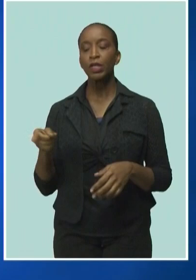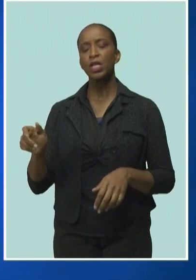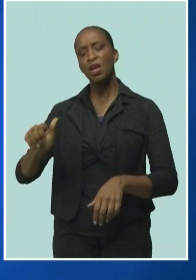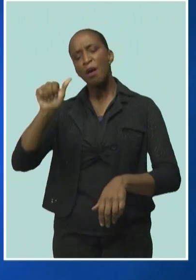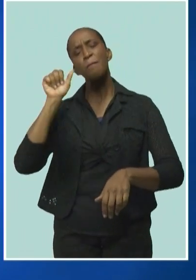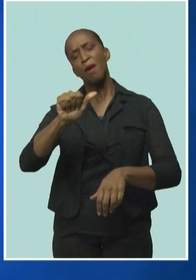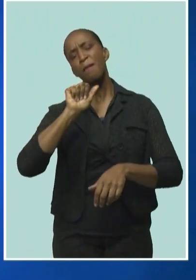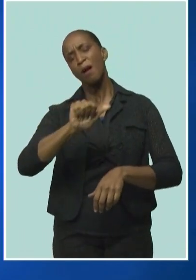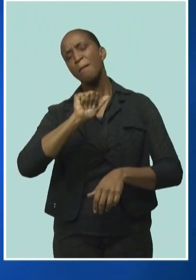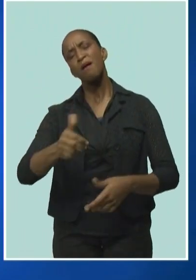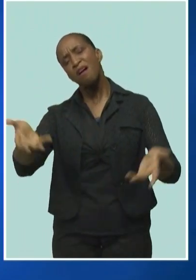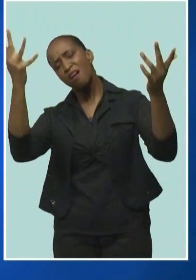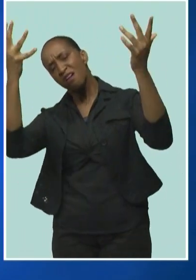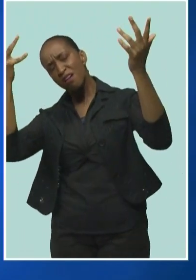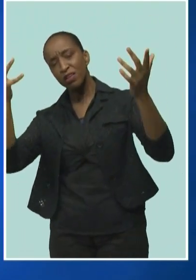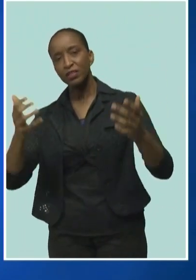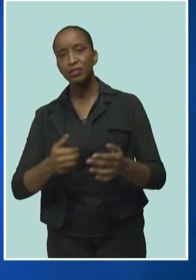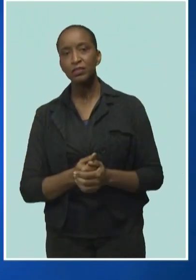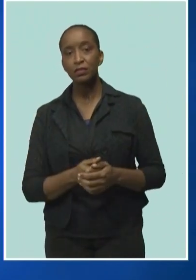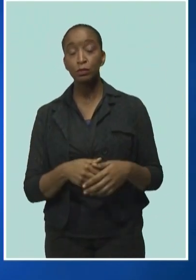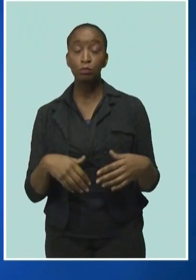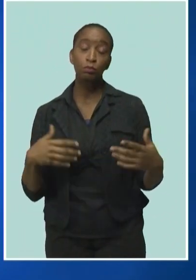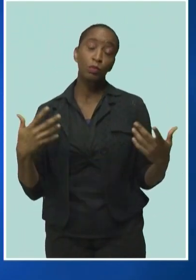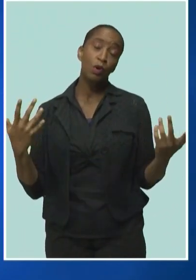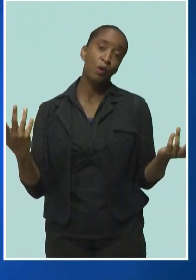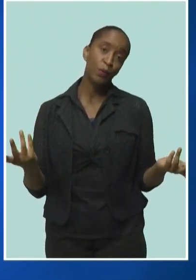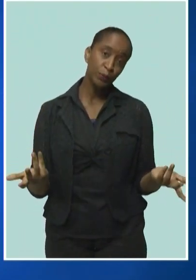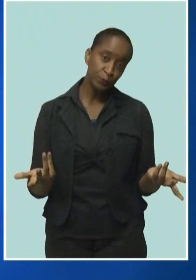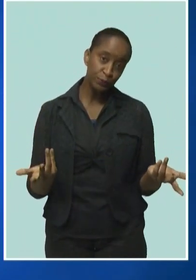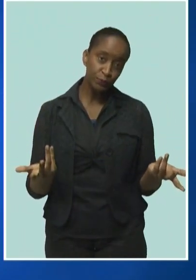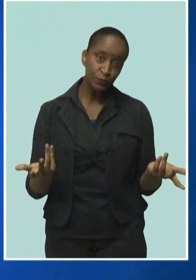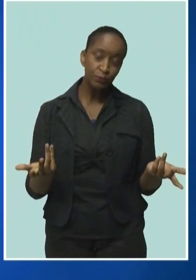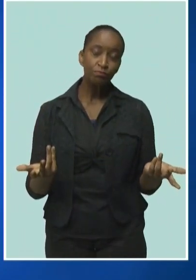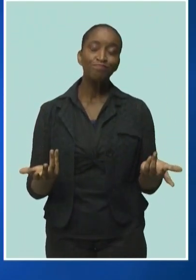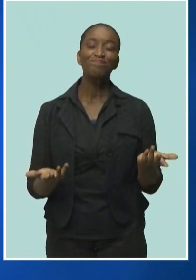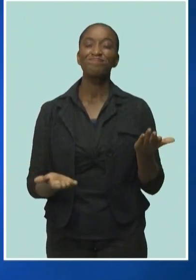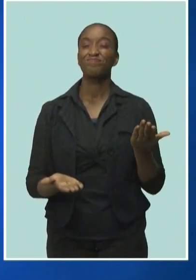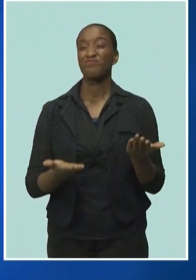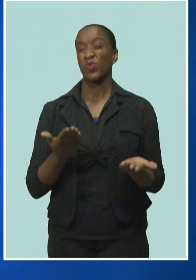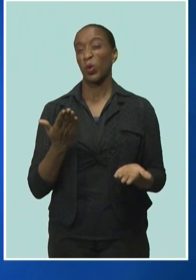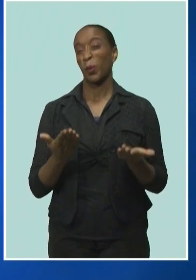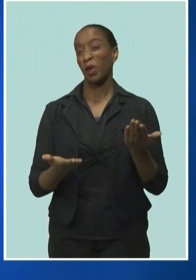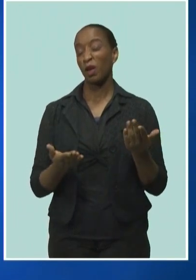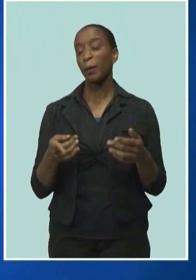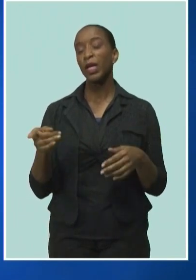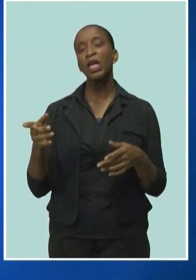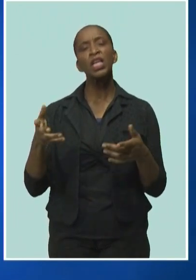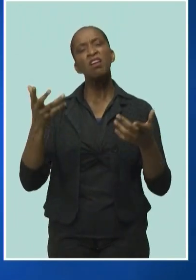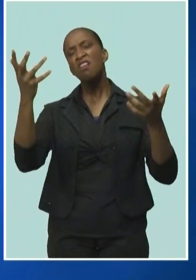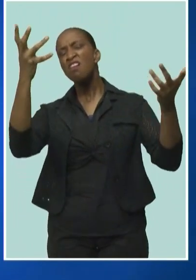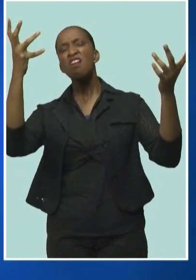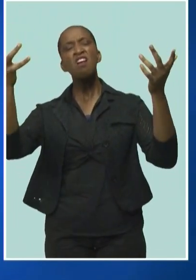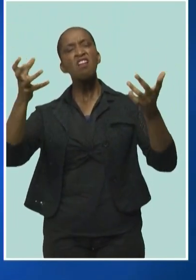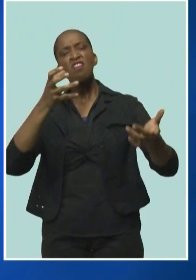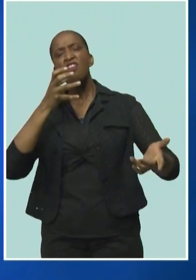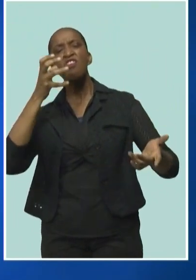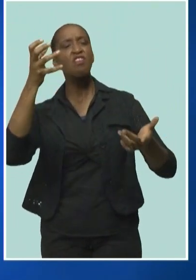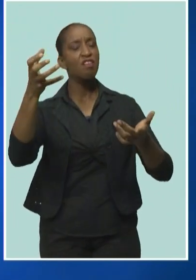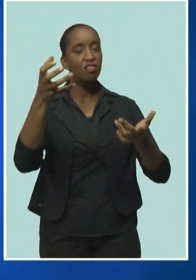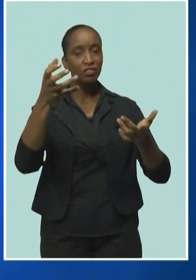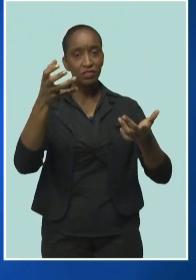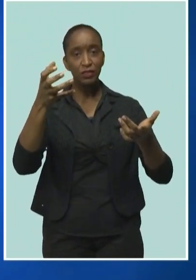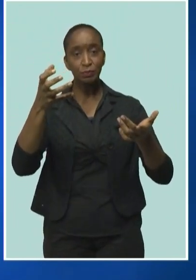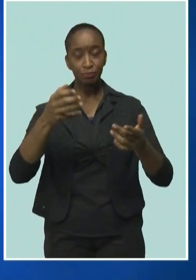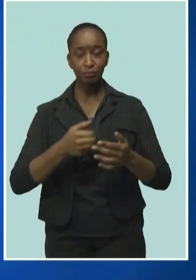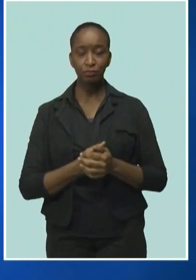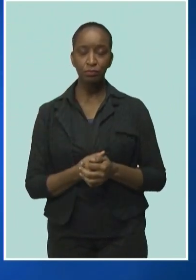honking the horns all the time. Or, if you're unfortunate enough to hear the curse words coming out the mouth, you get to hear